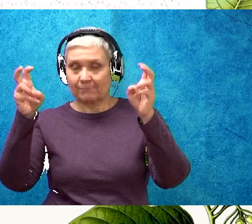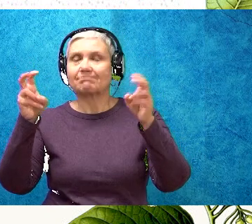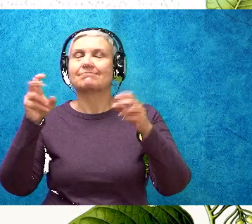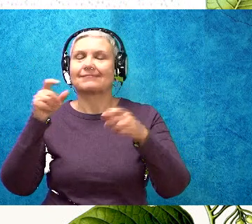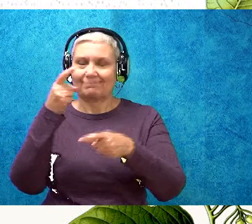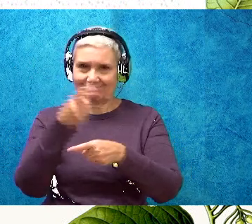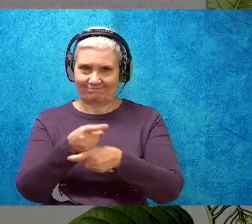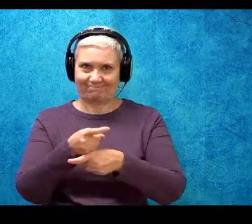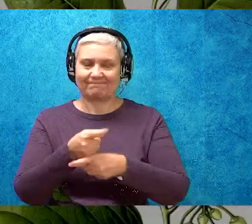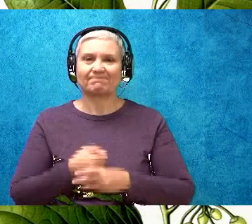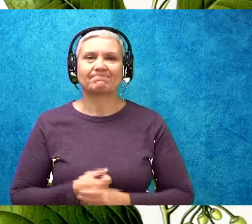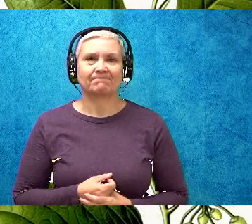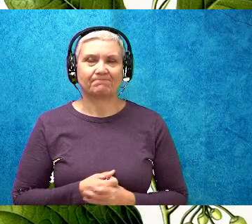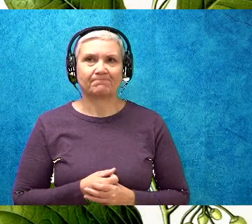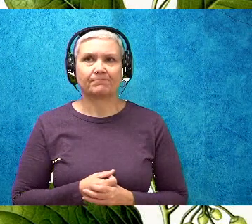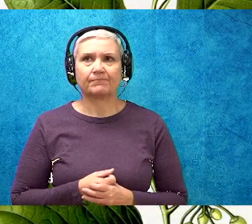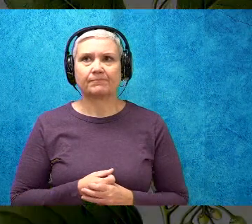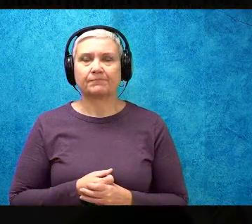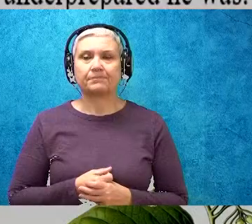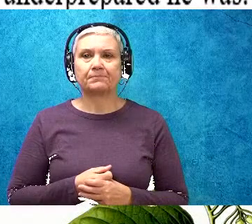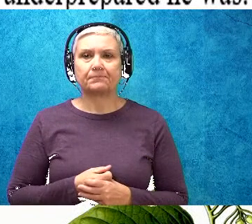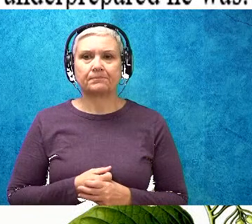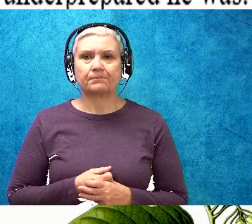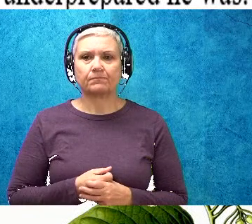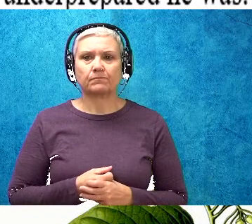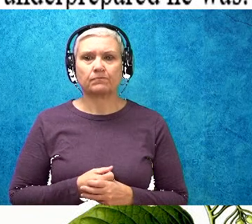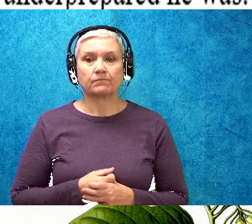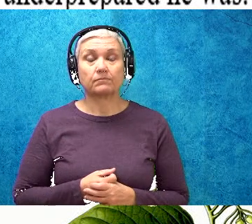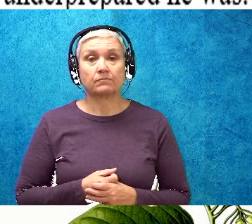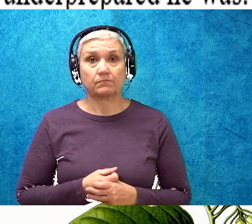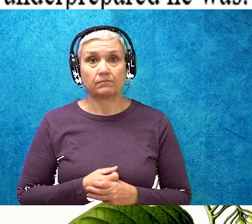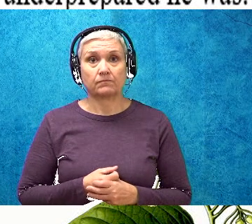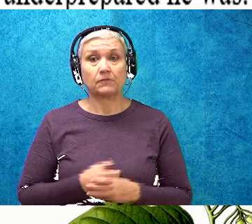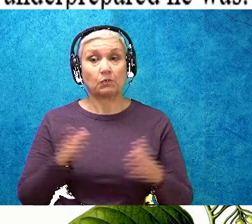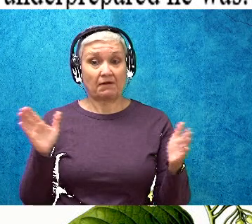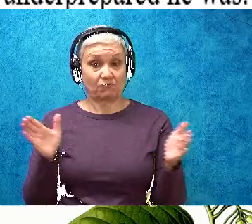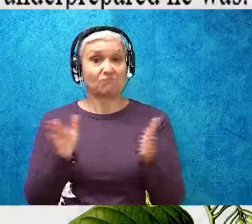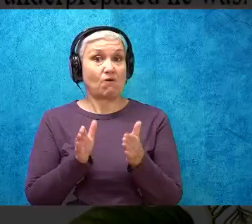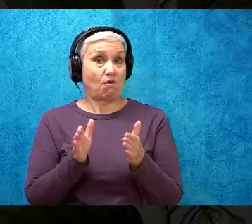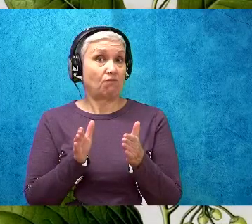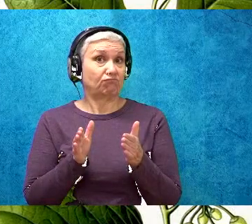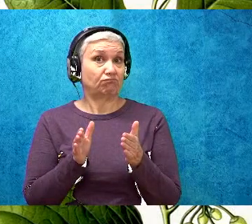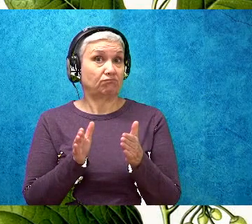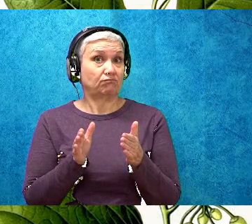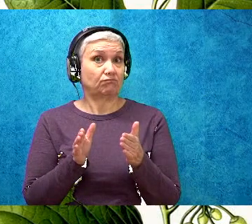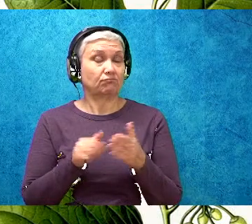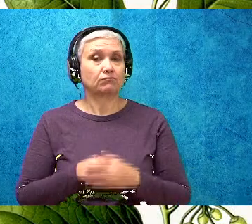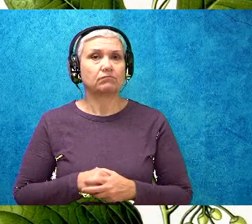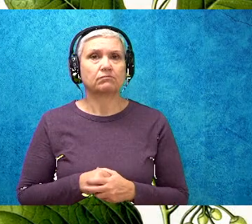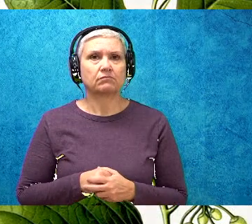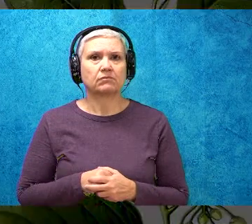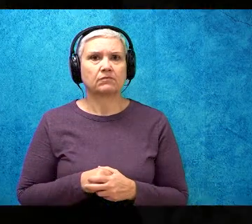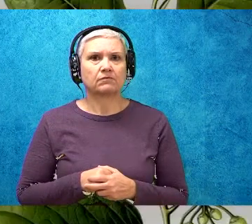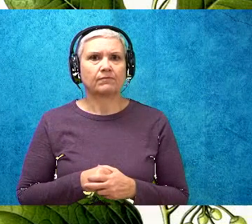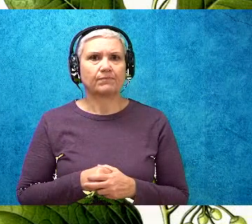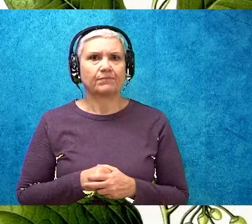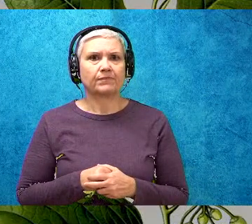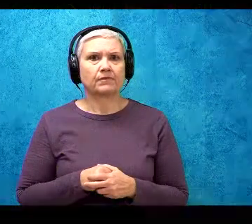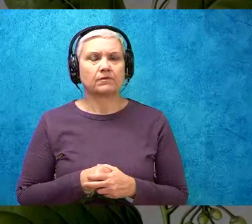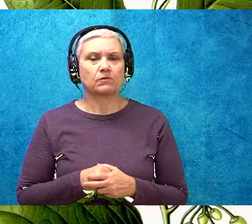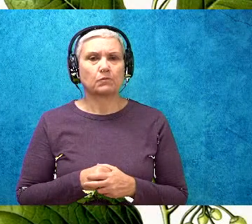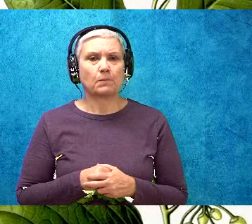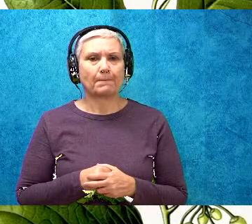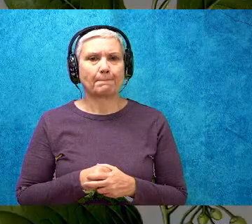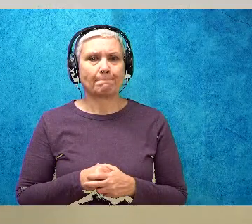accurate. All right, so we have a small one. But what I'm going to do